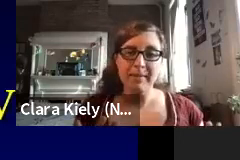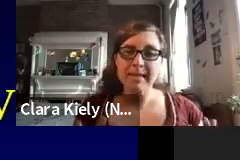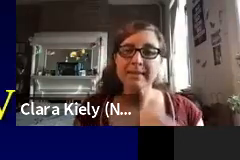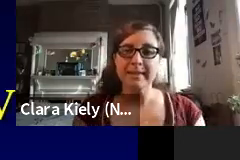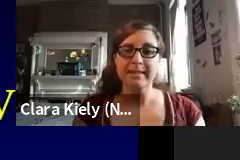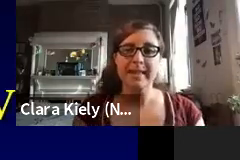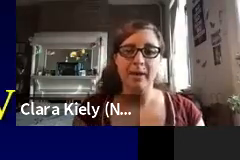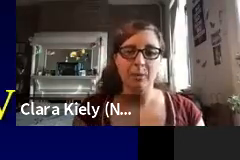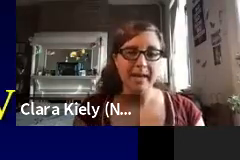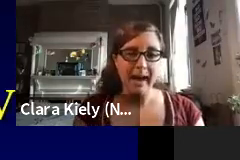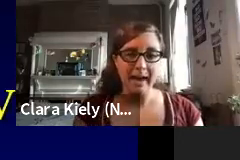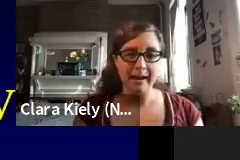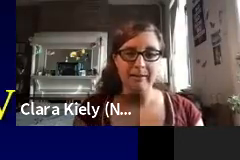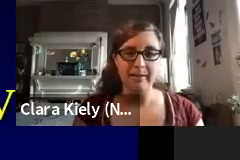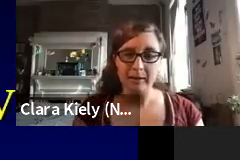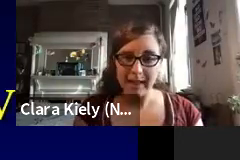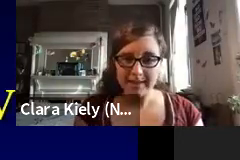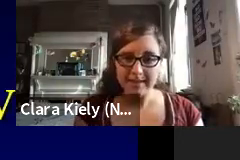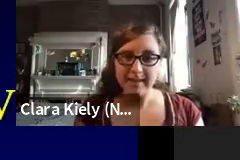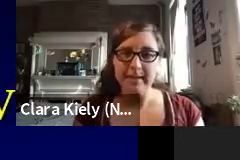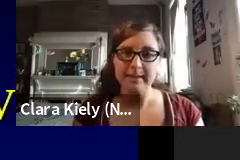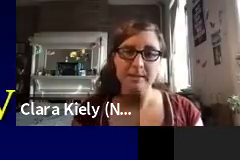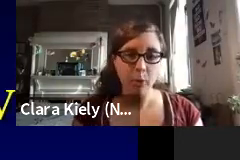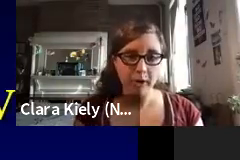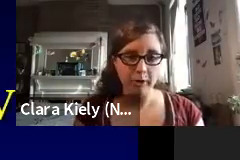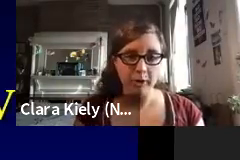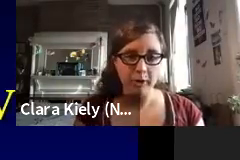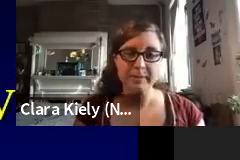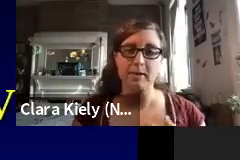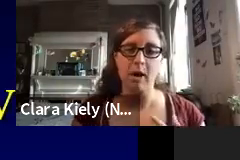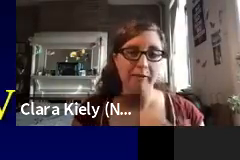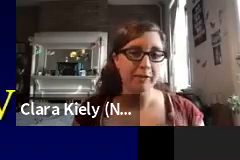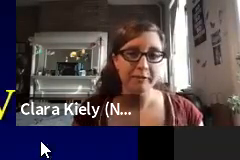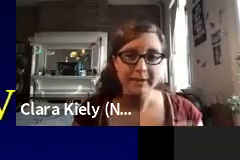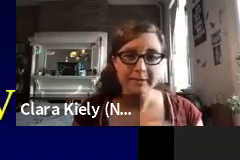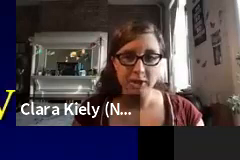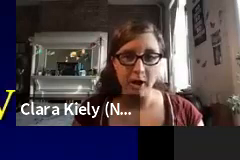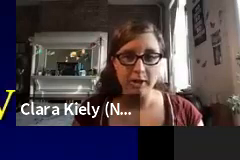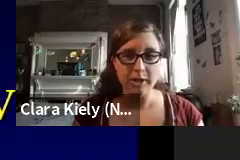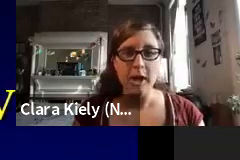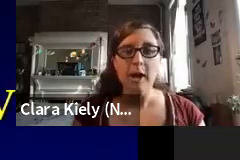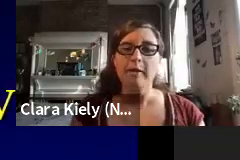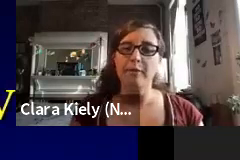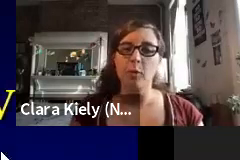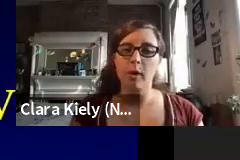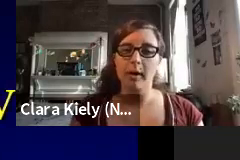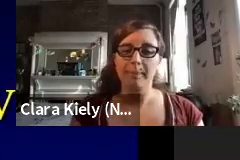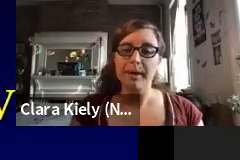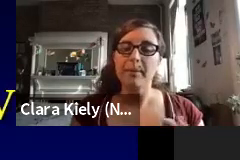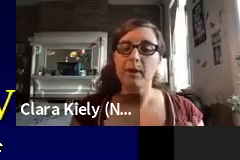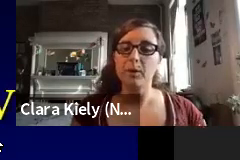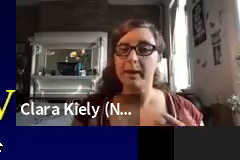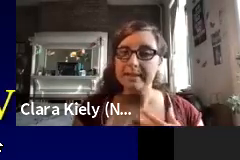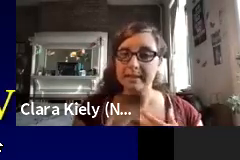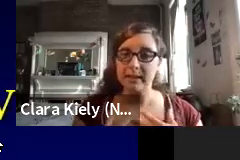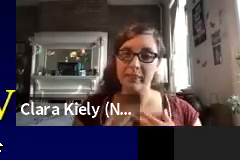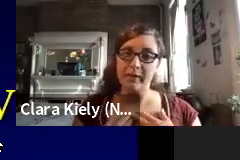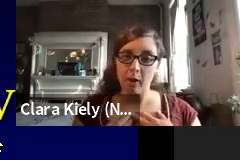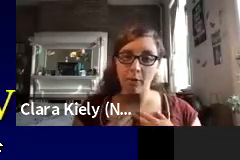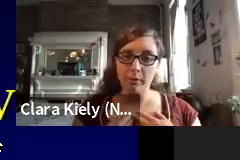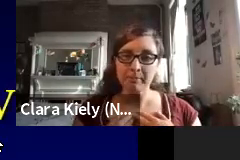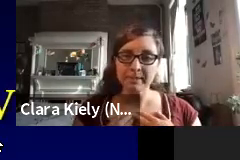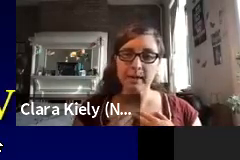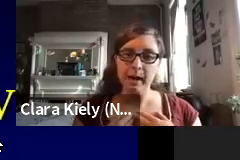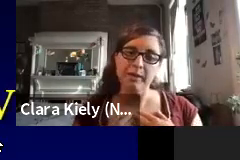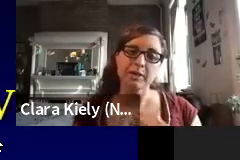What that means is that we have classes and support groups that are offered free of charge for people who are dealing with